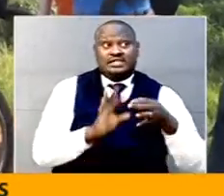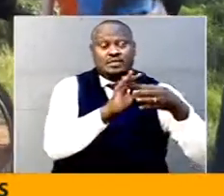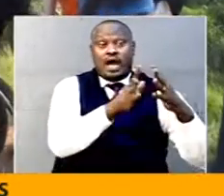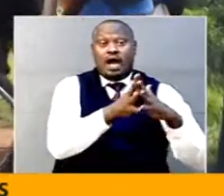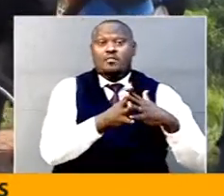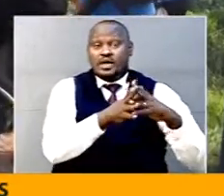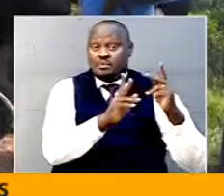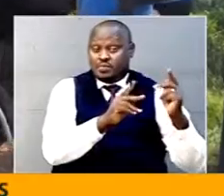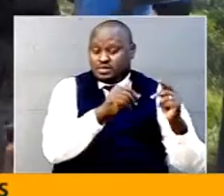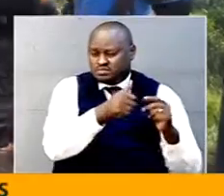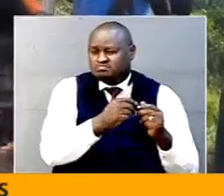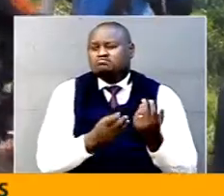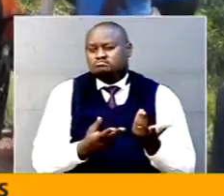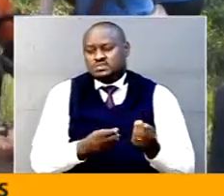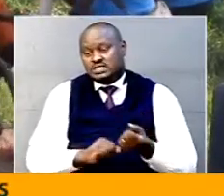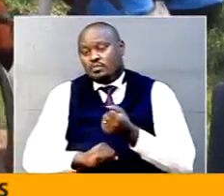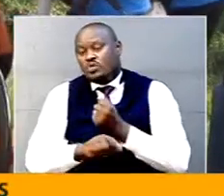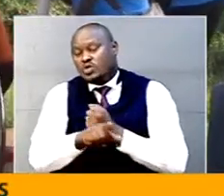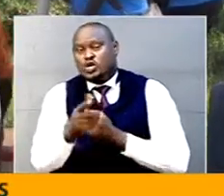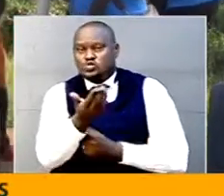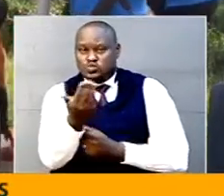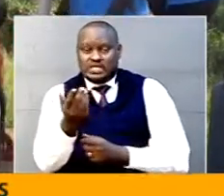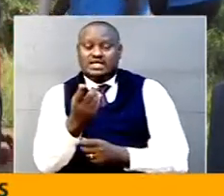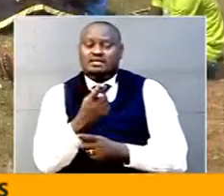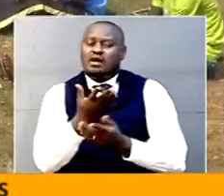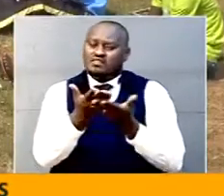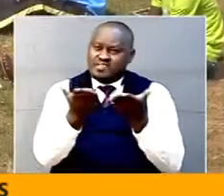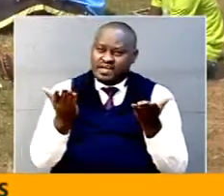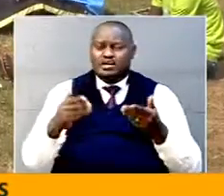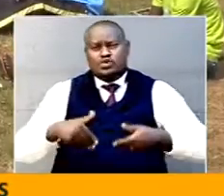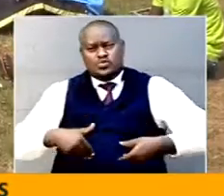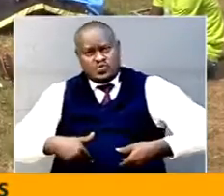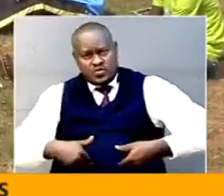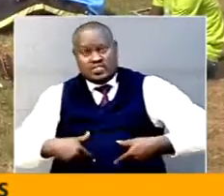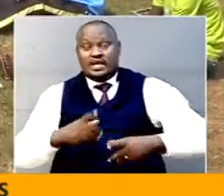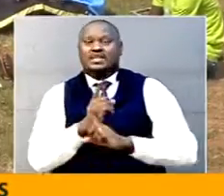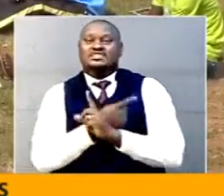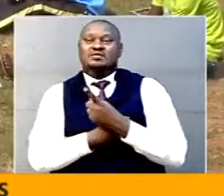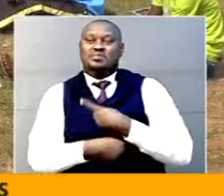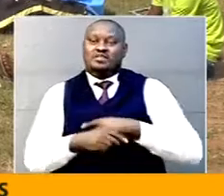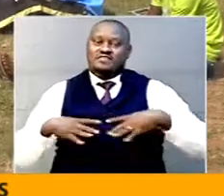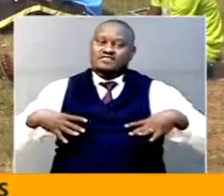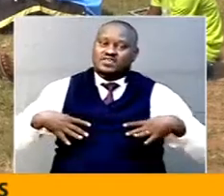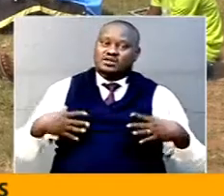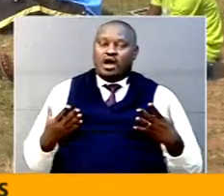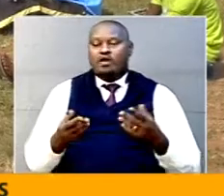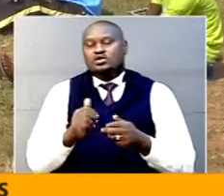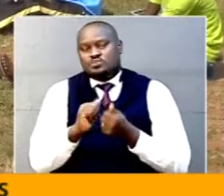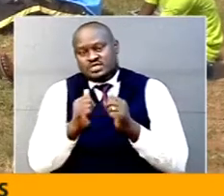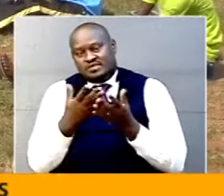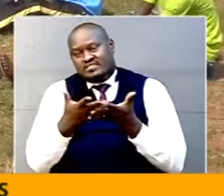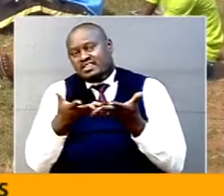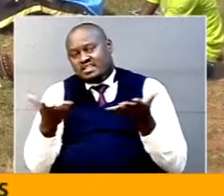Sports uses sport to change lives of children, youth and adults with physical disabilities through adaptive sport